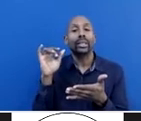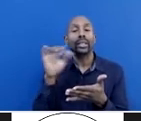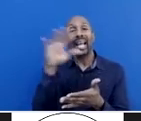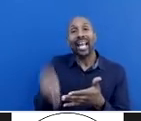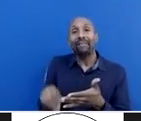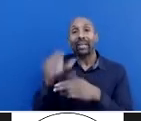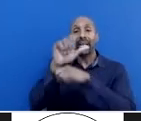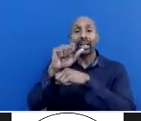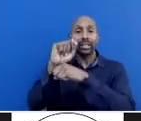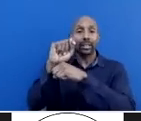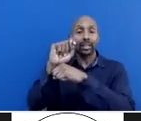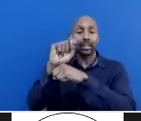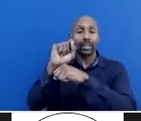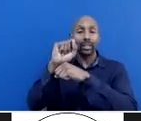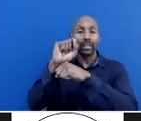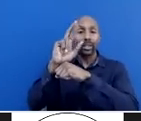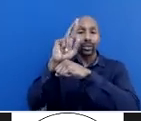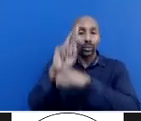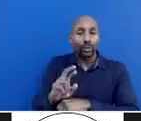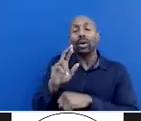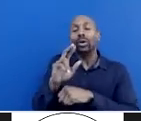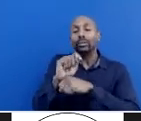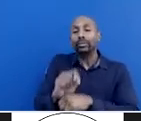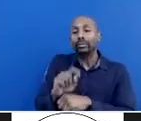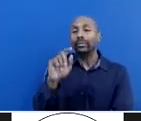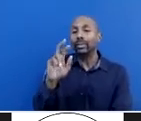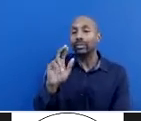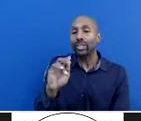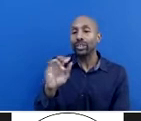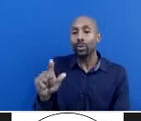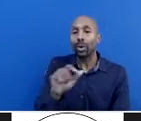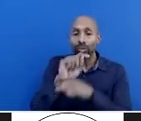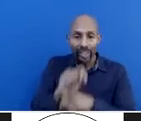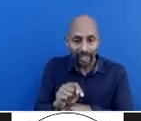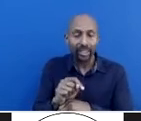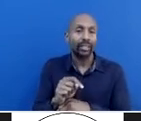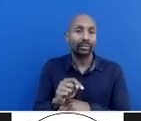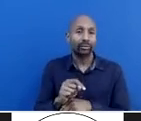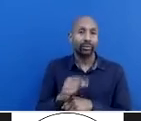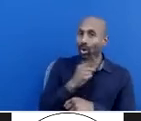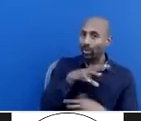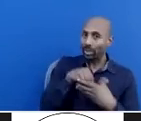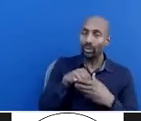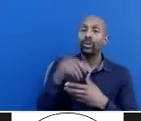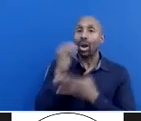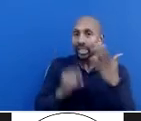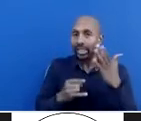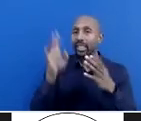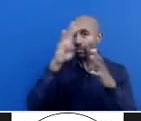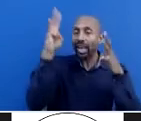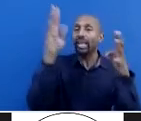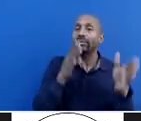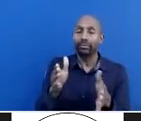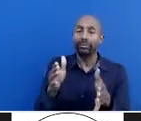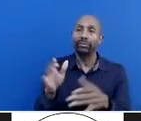ritual tradition, which always has an artistic and creative element, whether it is through masking